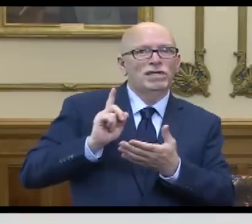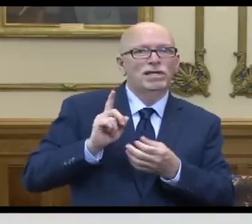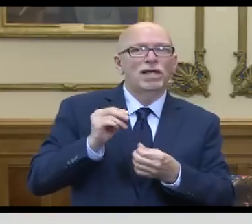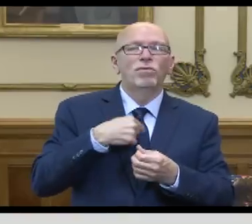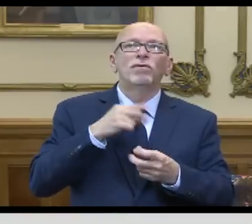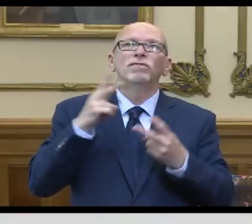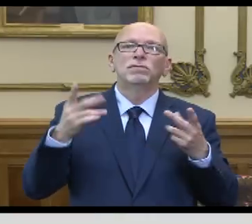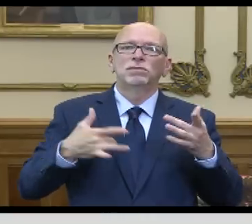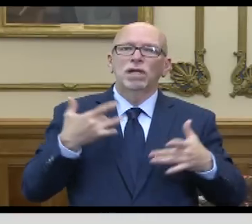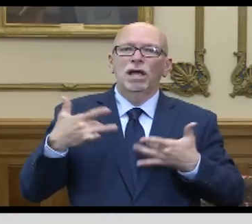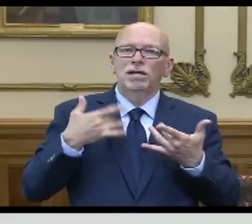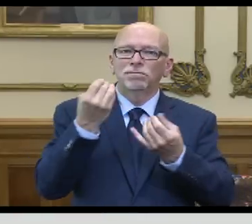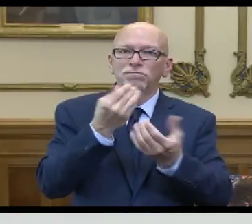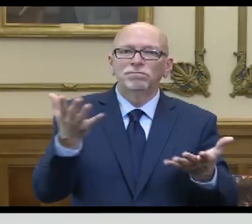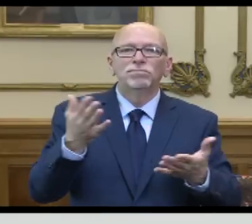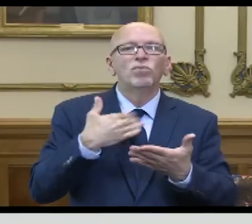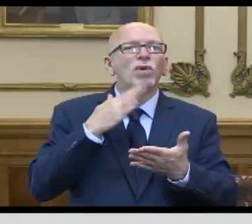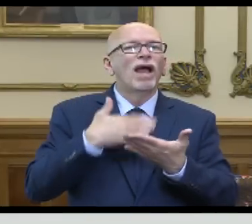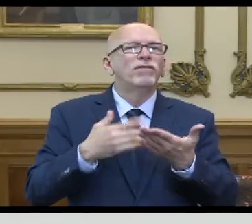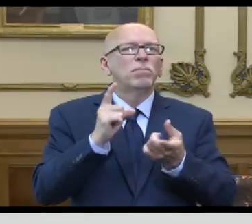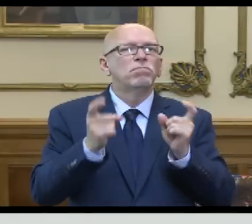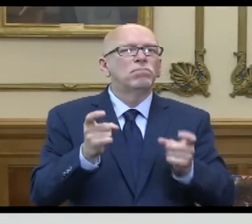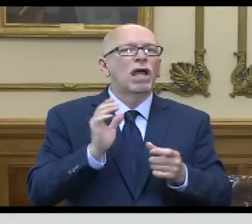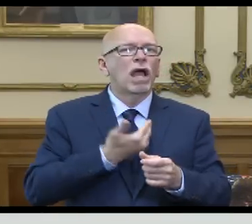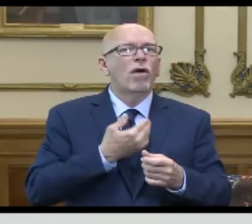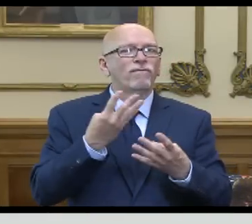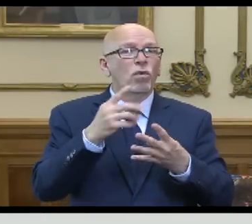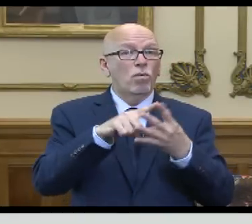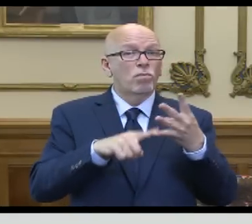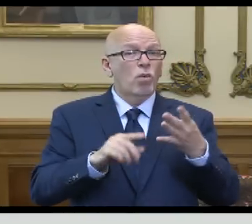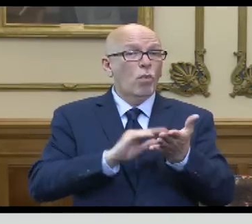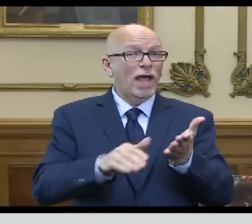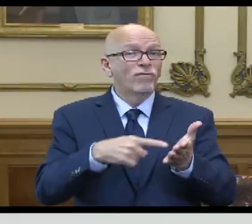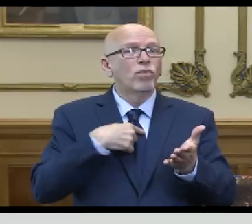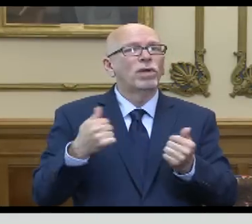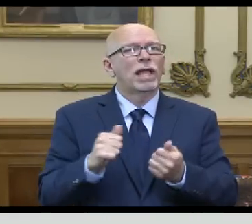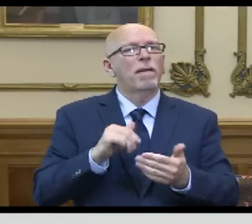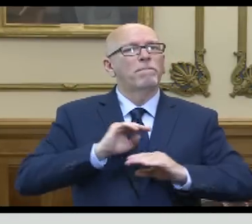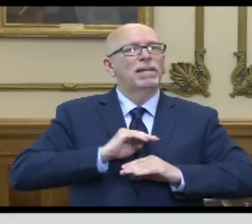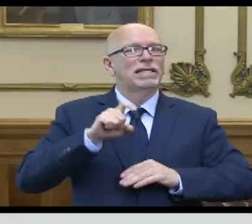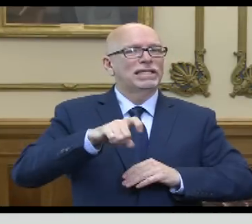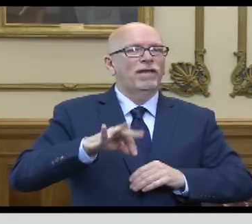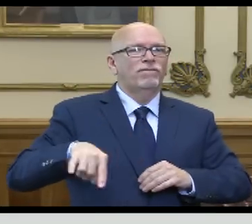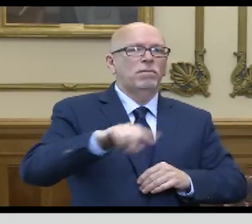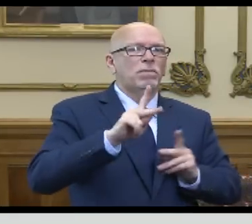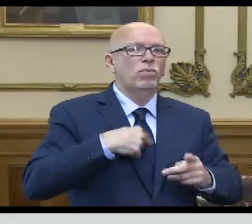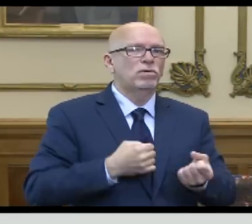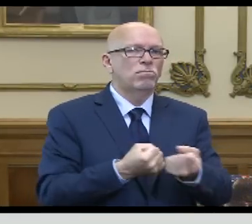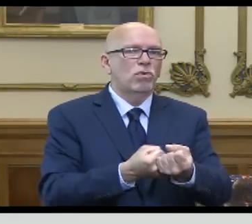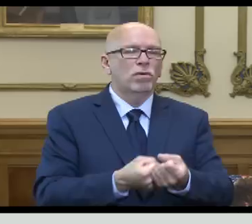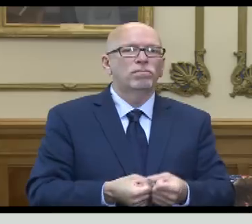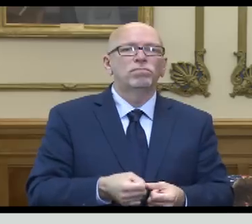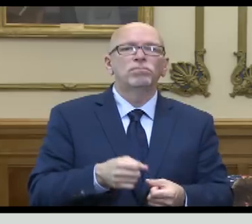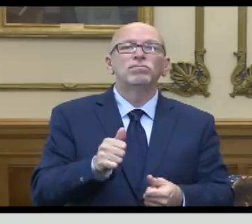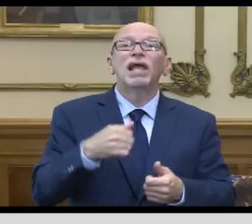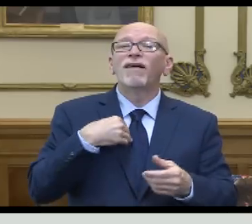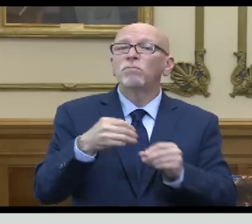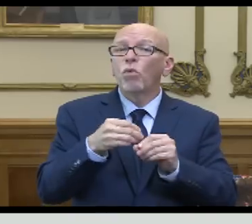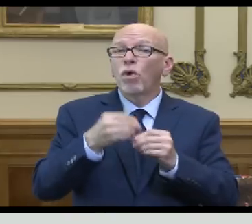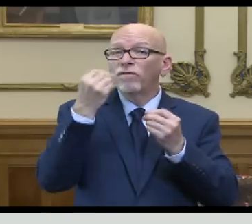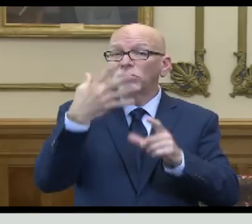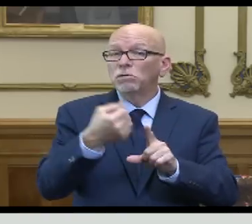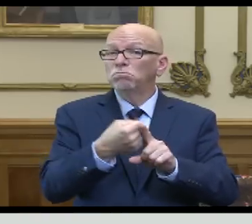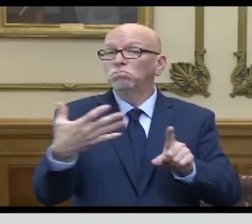are very excited to make modifications to our 4 waivers to meet the needs of individuals that we support. You can find details